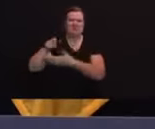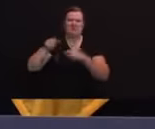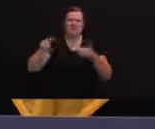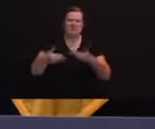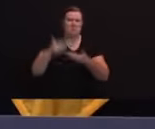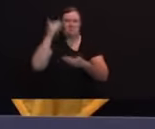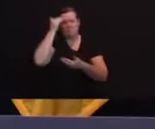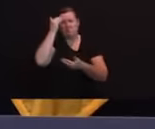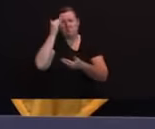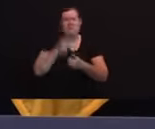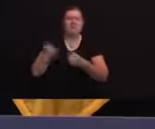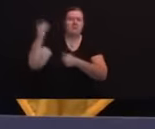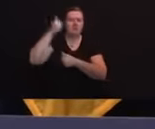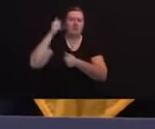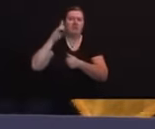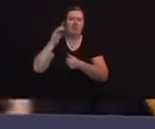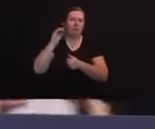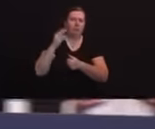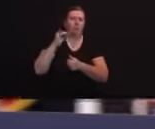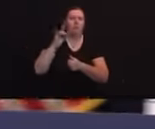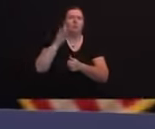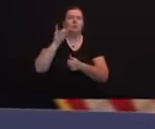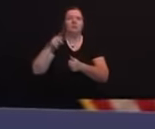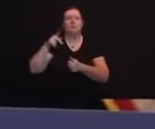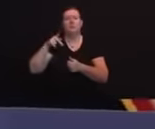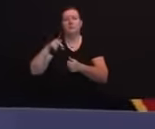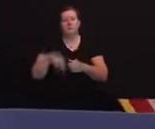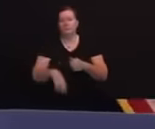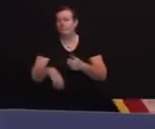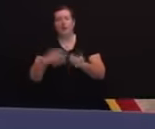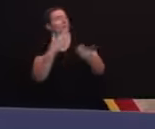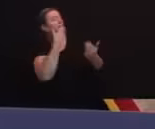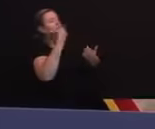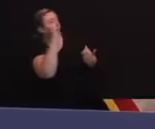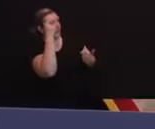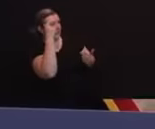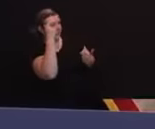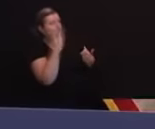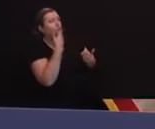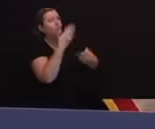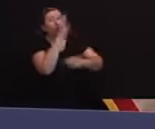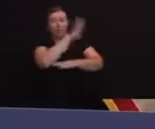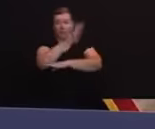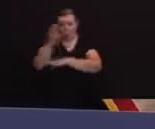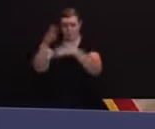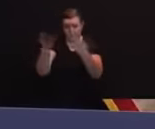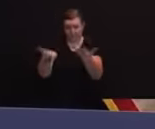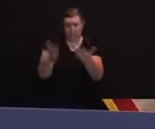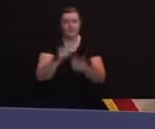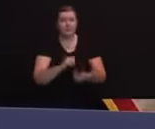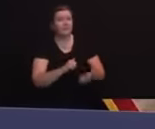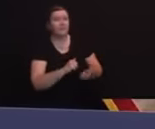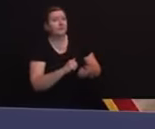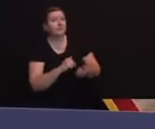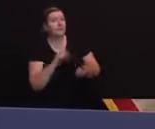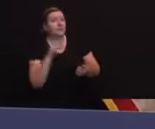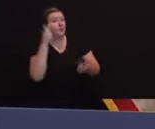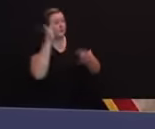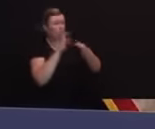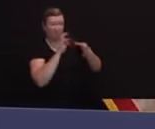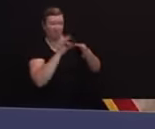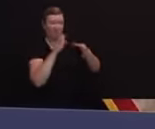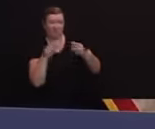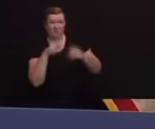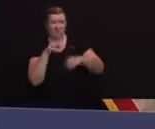Health, Judy Persichelli. Thank you, Governor, and good afternoon. As the Governor has stated, this will not be a normal